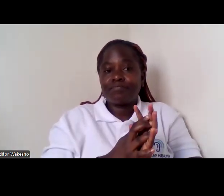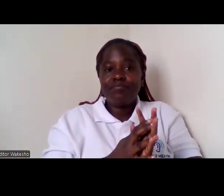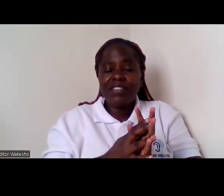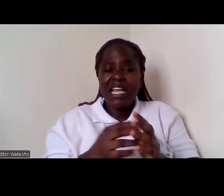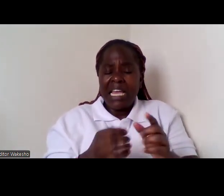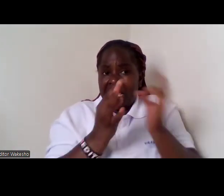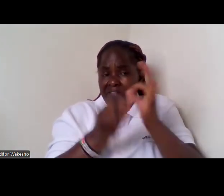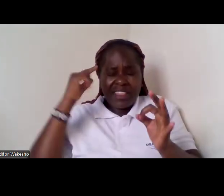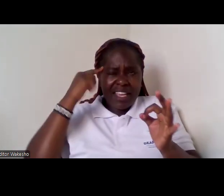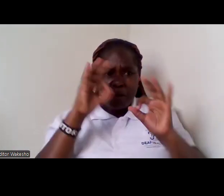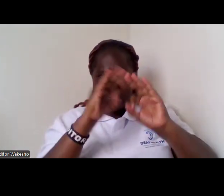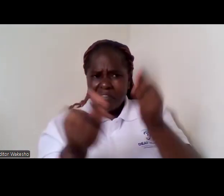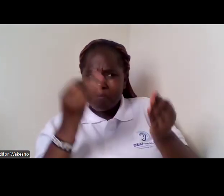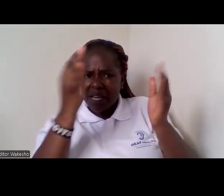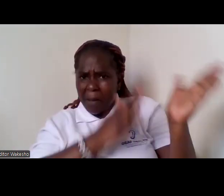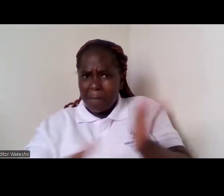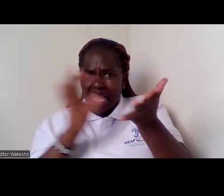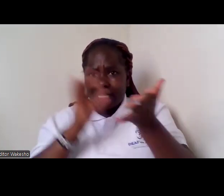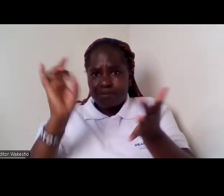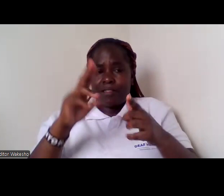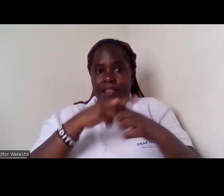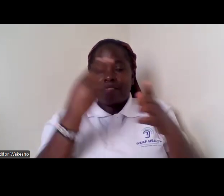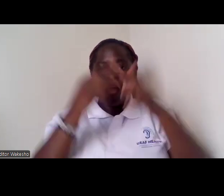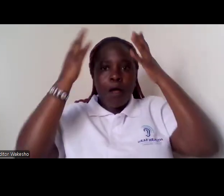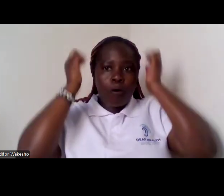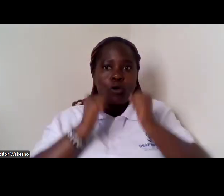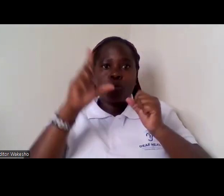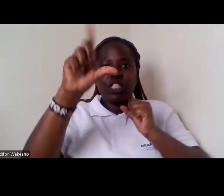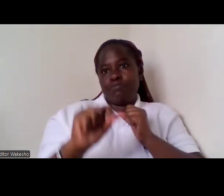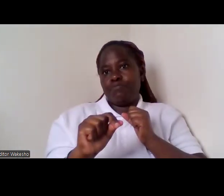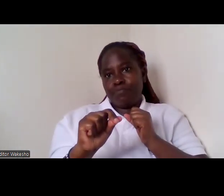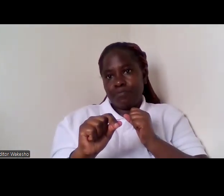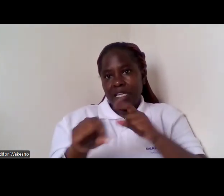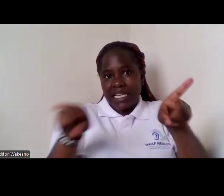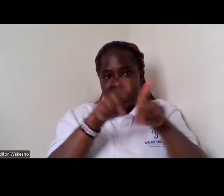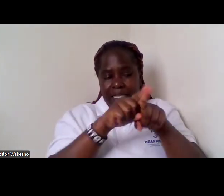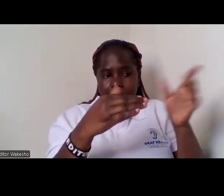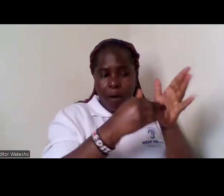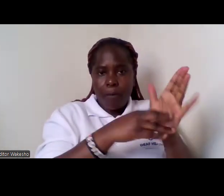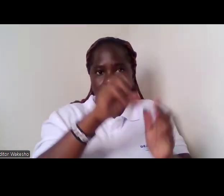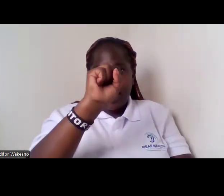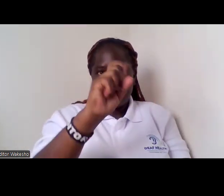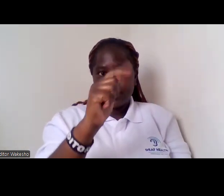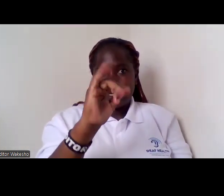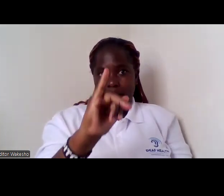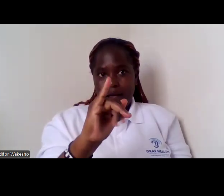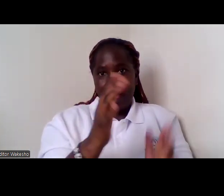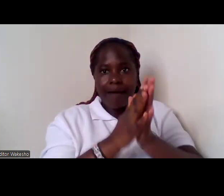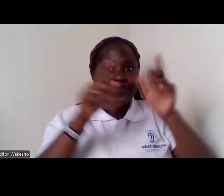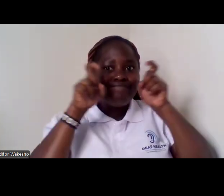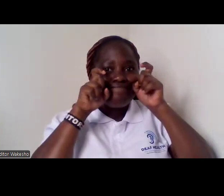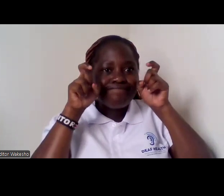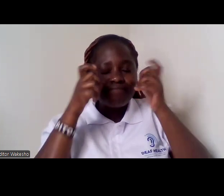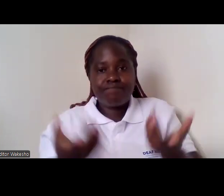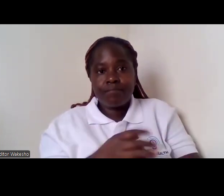contraception, as well as protection against as sexually transmitted infections. Among the